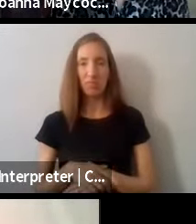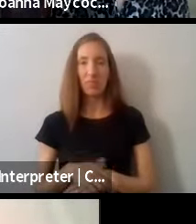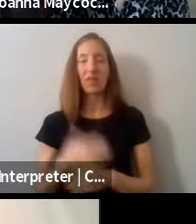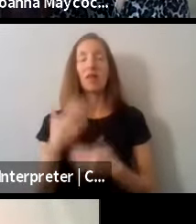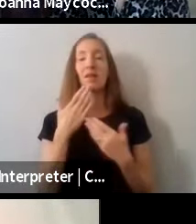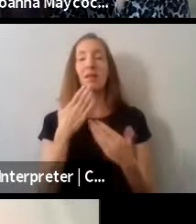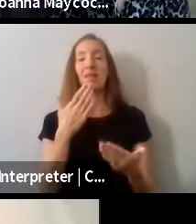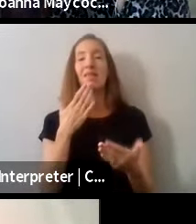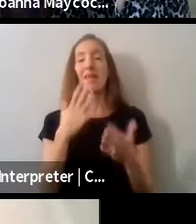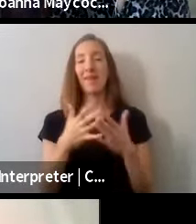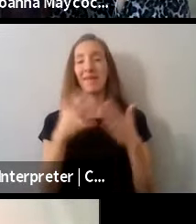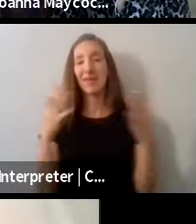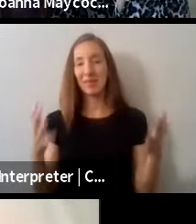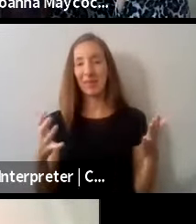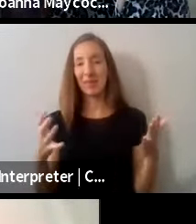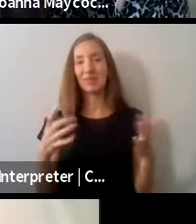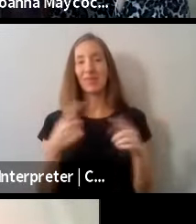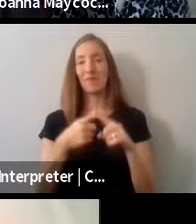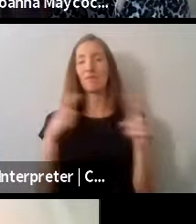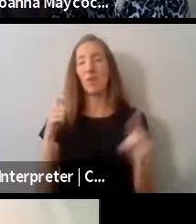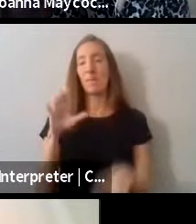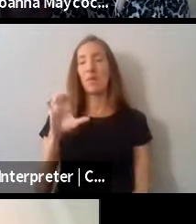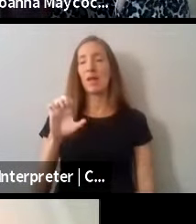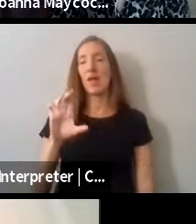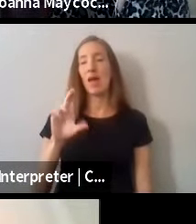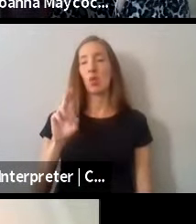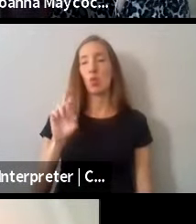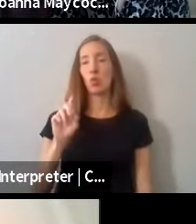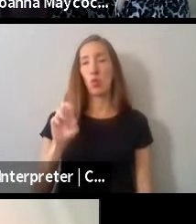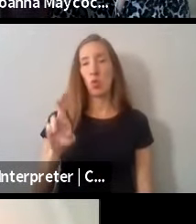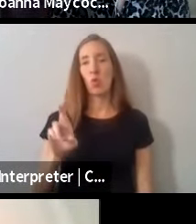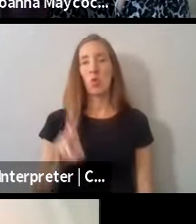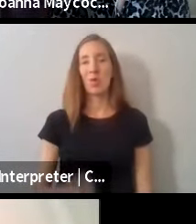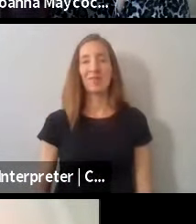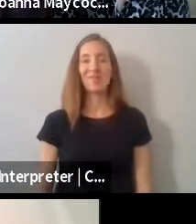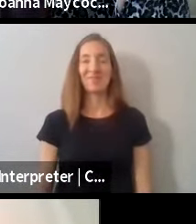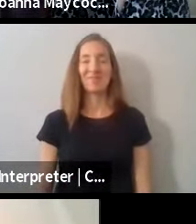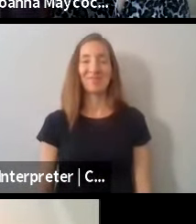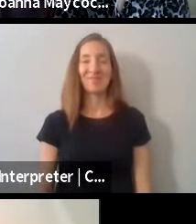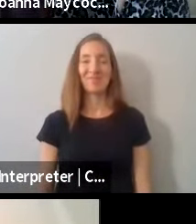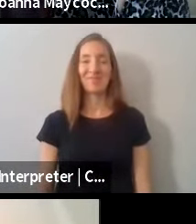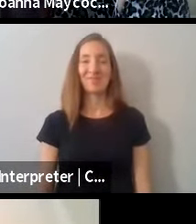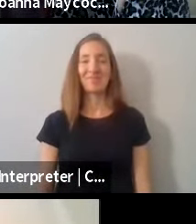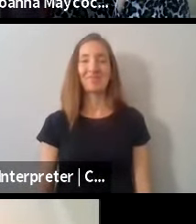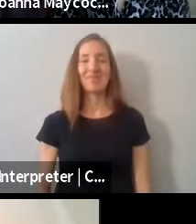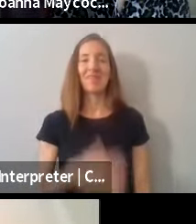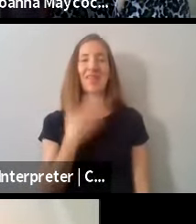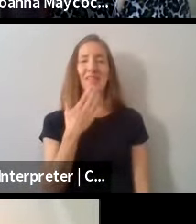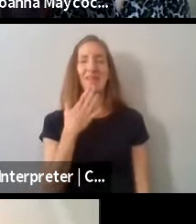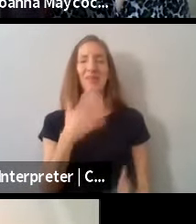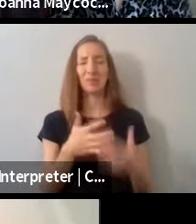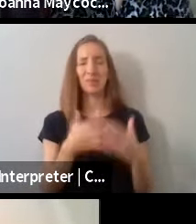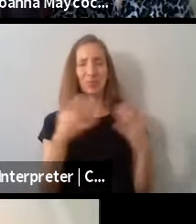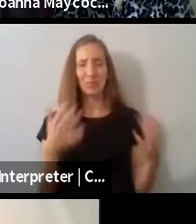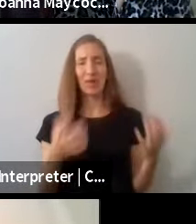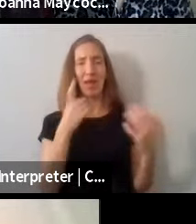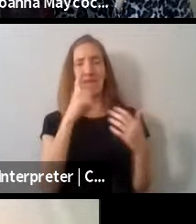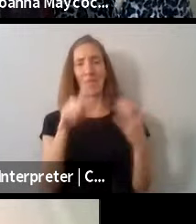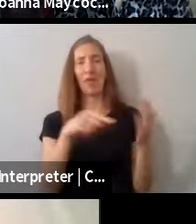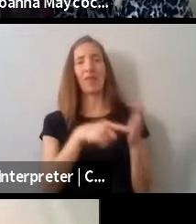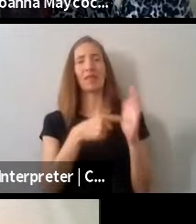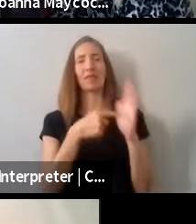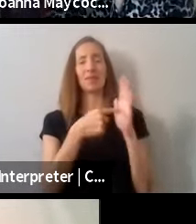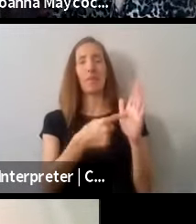much from Ecuador. Thank you so much, Honorable Minister, for this concrete example of how